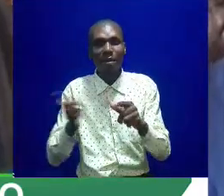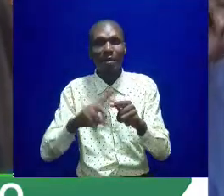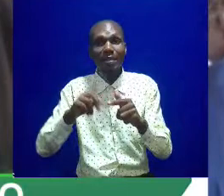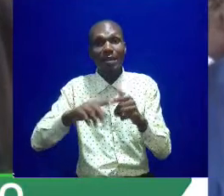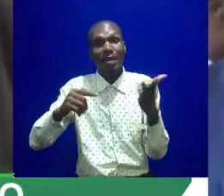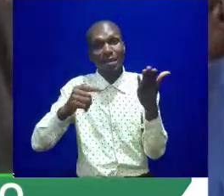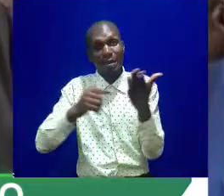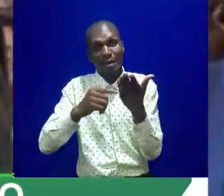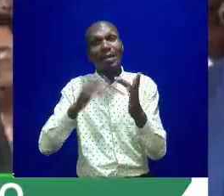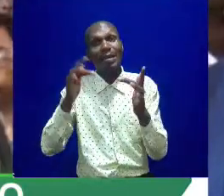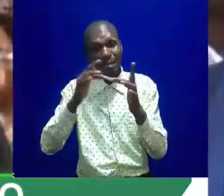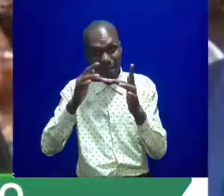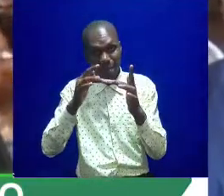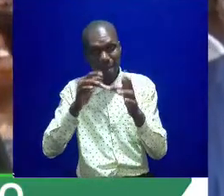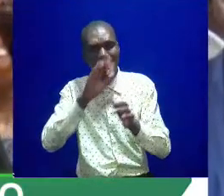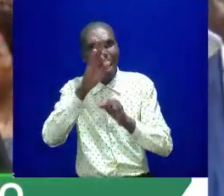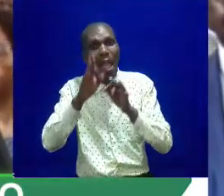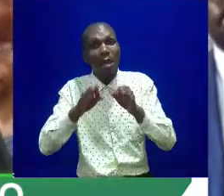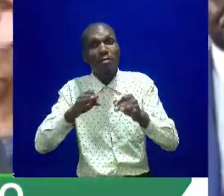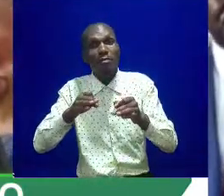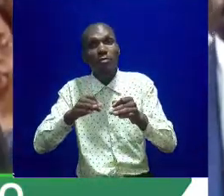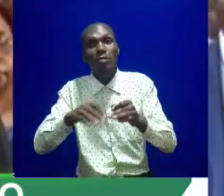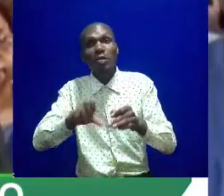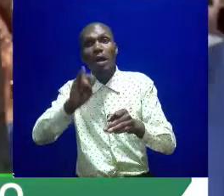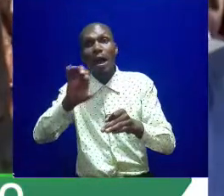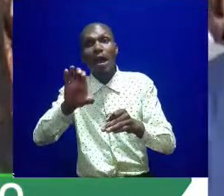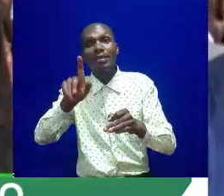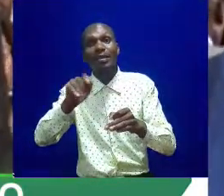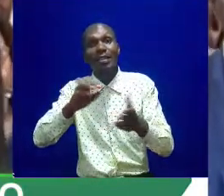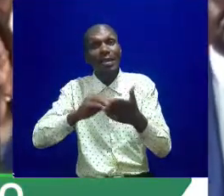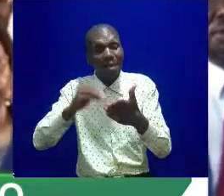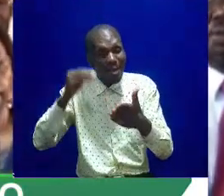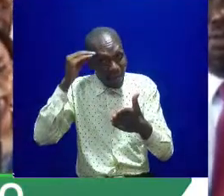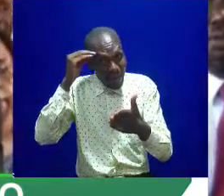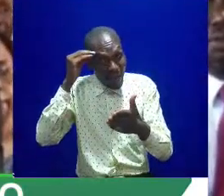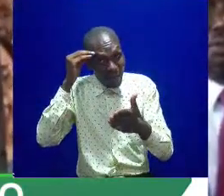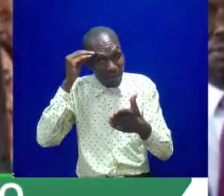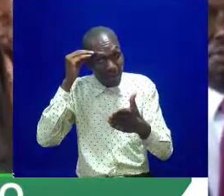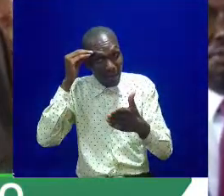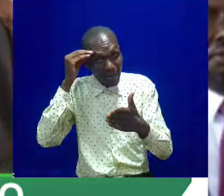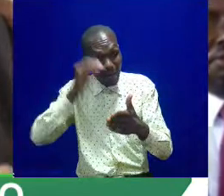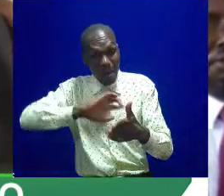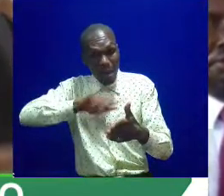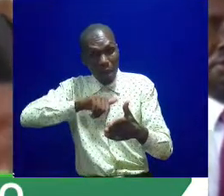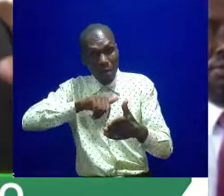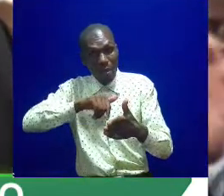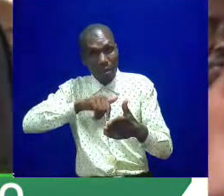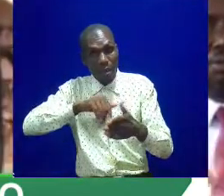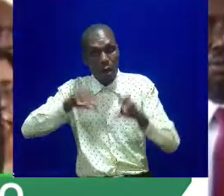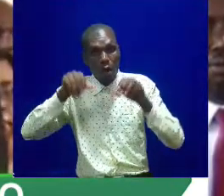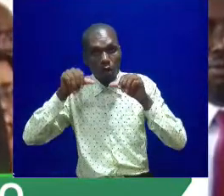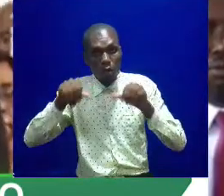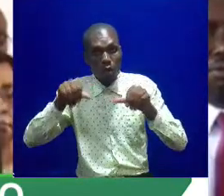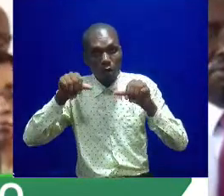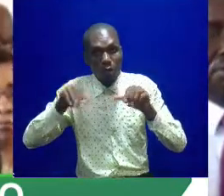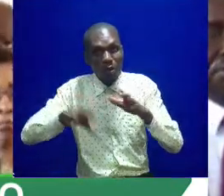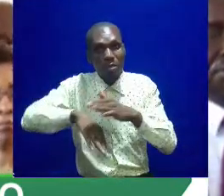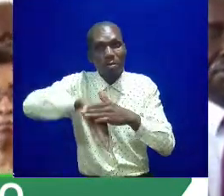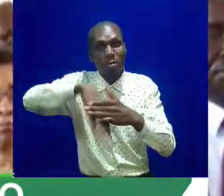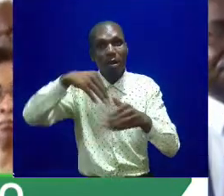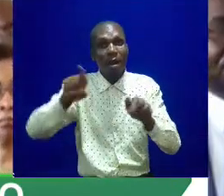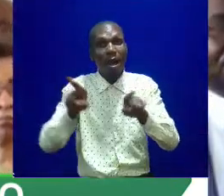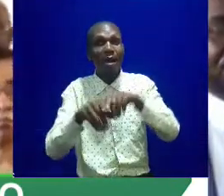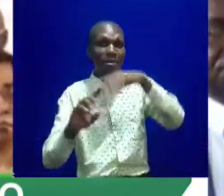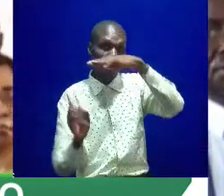digital space. If you acquire the ICT skills, we are correspondingly going out of our way as a